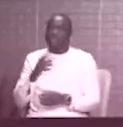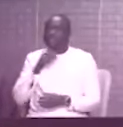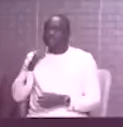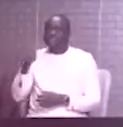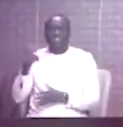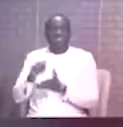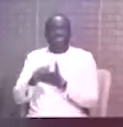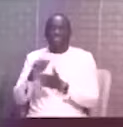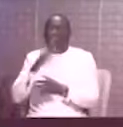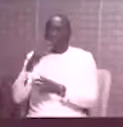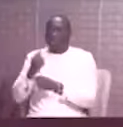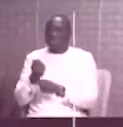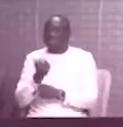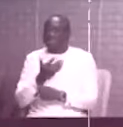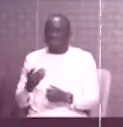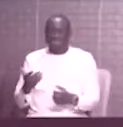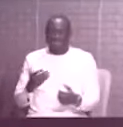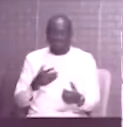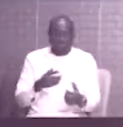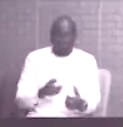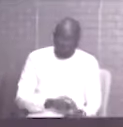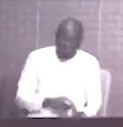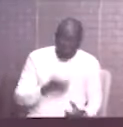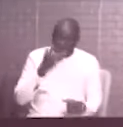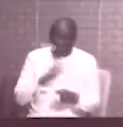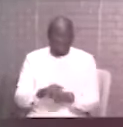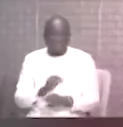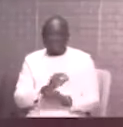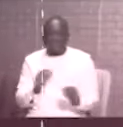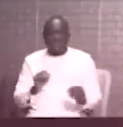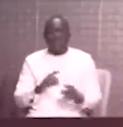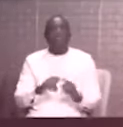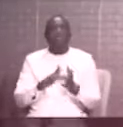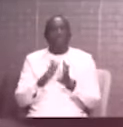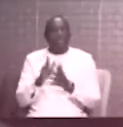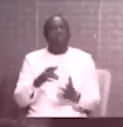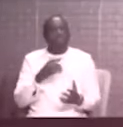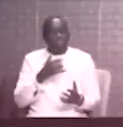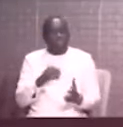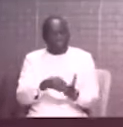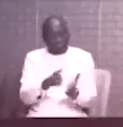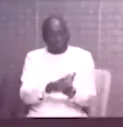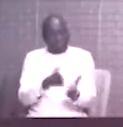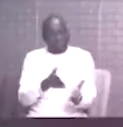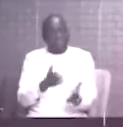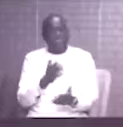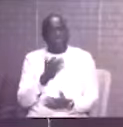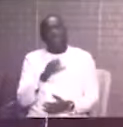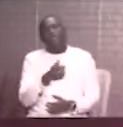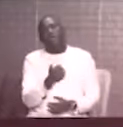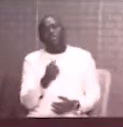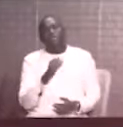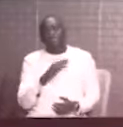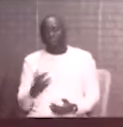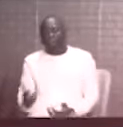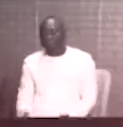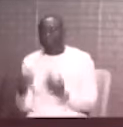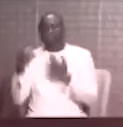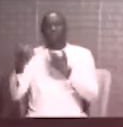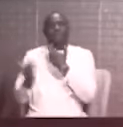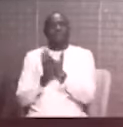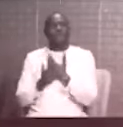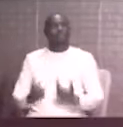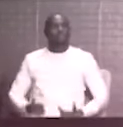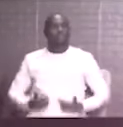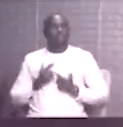anything in terms of promises. The Bible still asks them. There were others who were brought back to life, but there were others